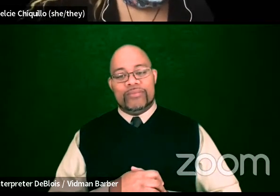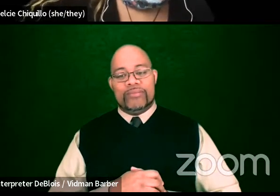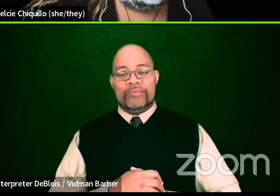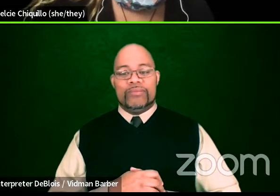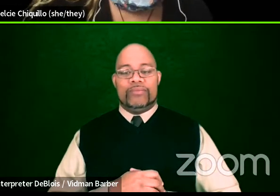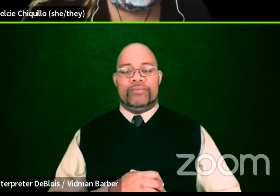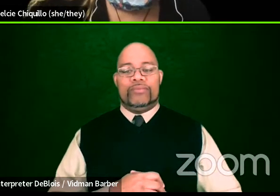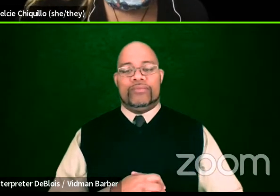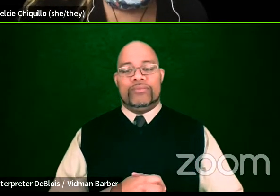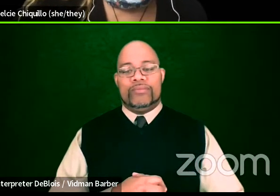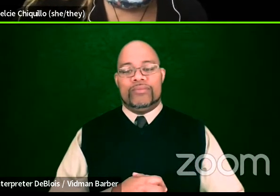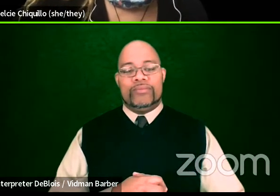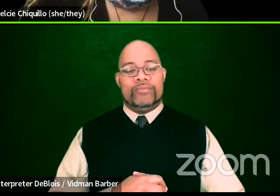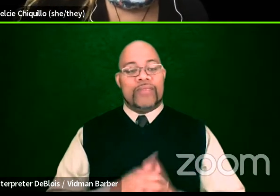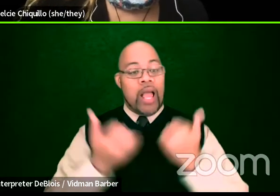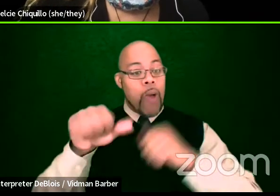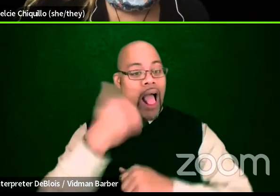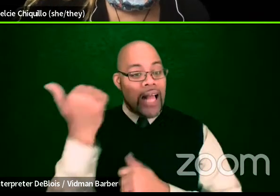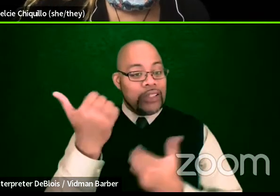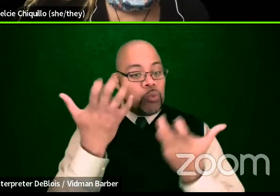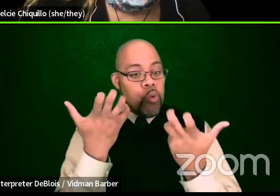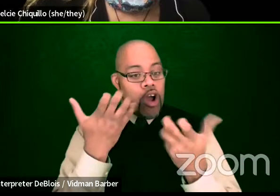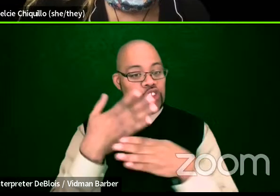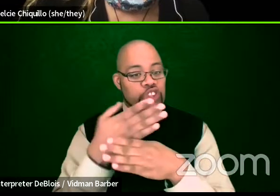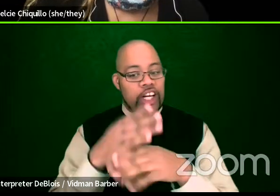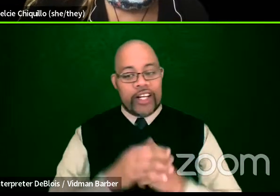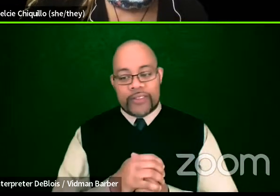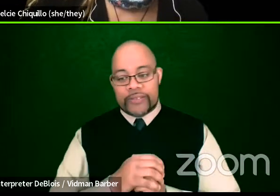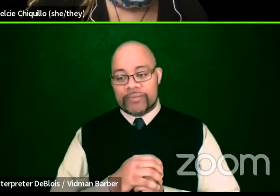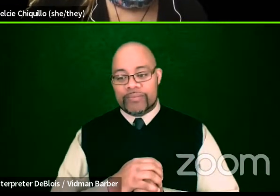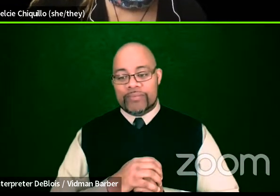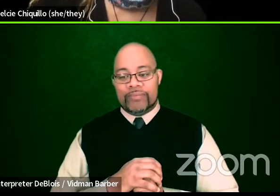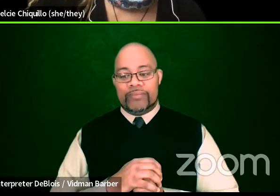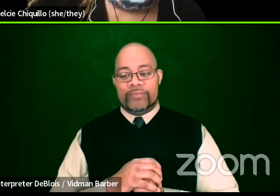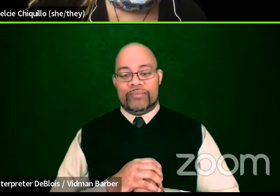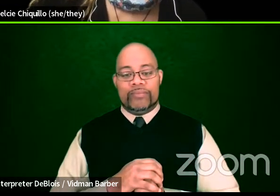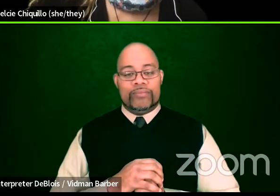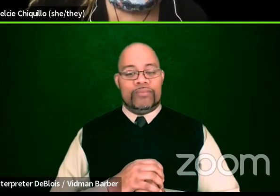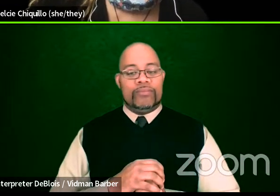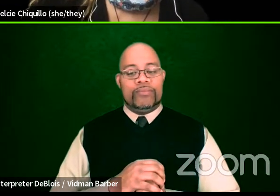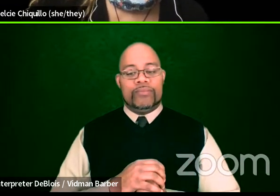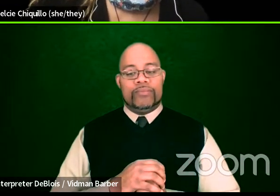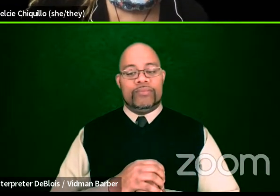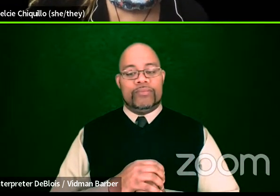Thanks. Do we have anyone else who wants to share?